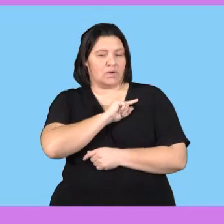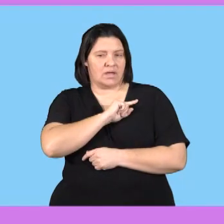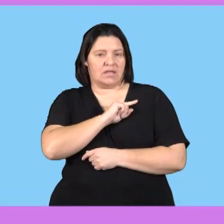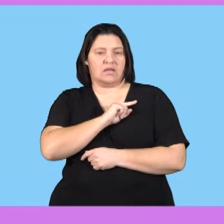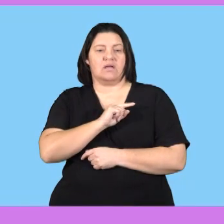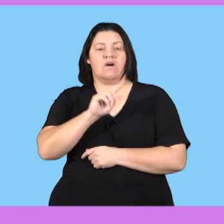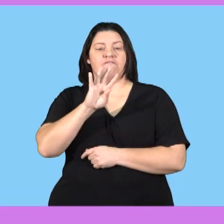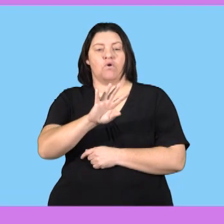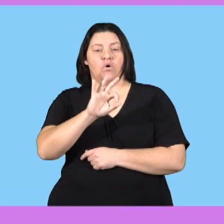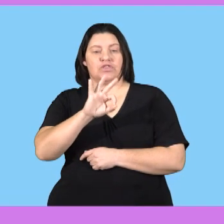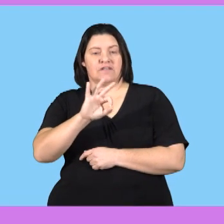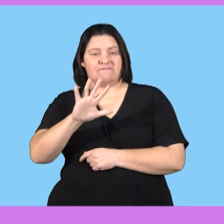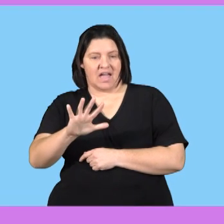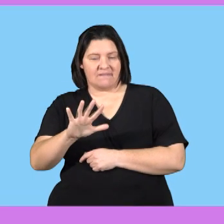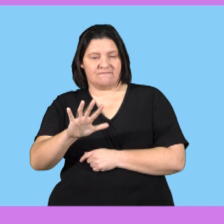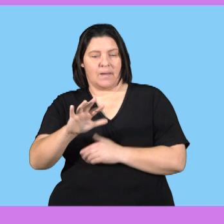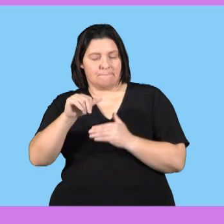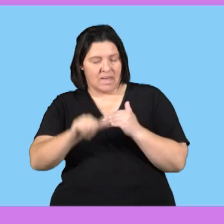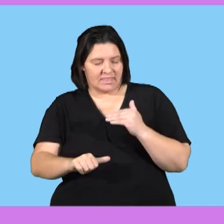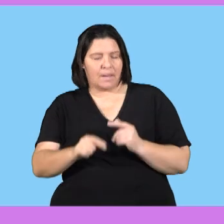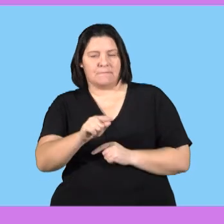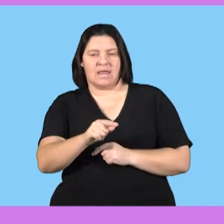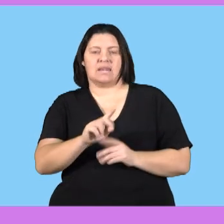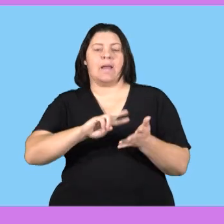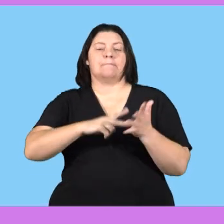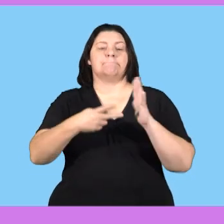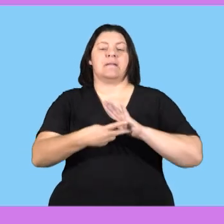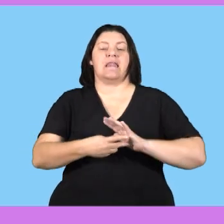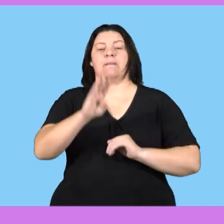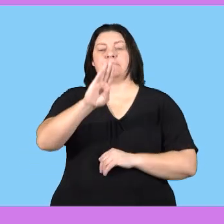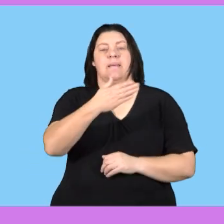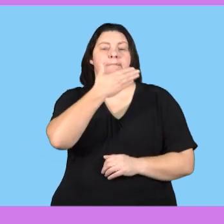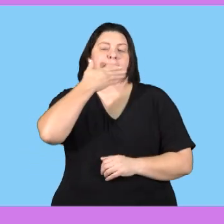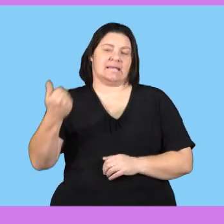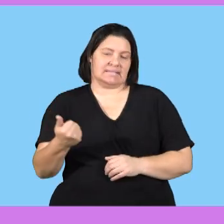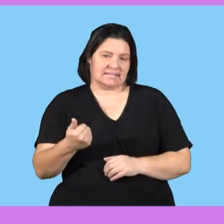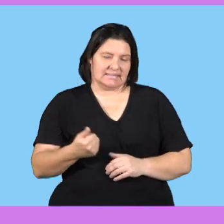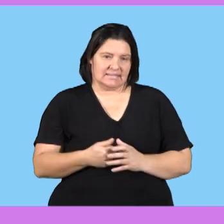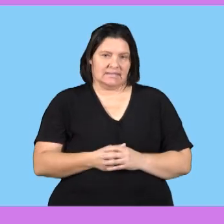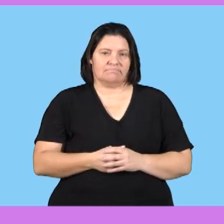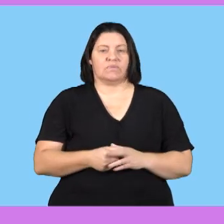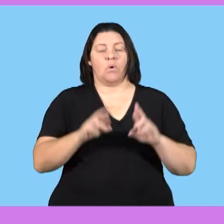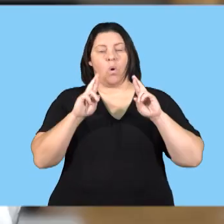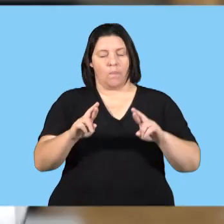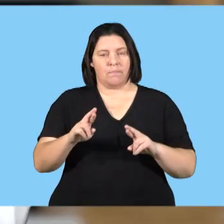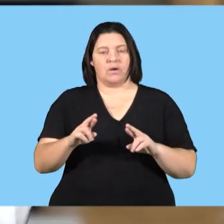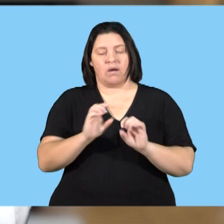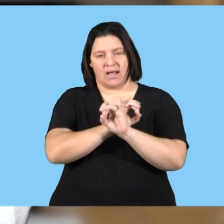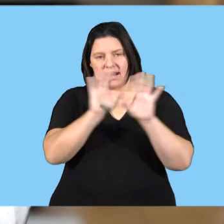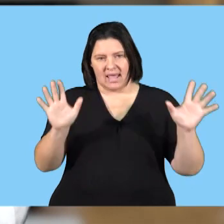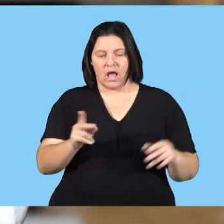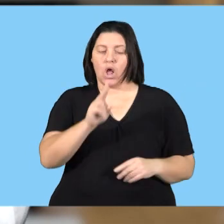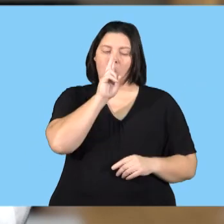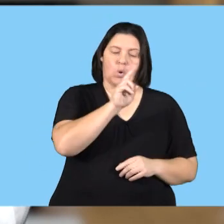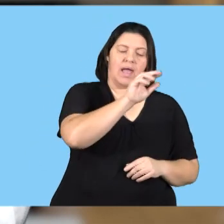So therefore, 435 Rand per month will definitely be the best for you to use. All right, I hope that is clear.